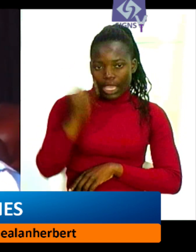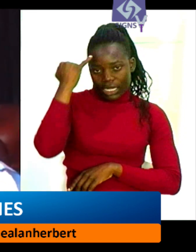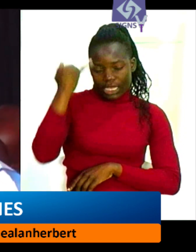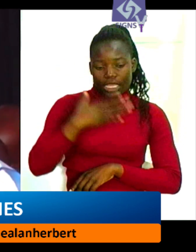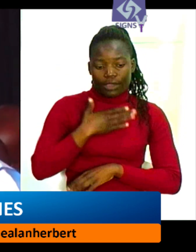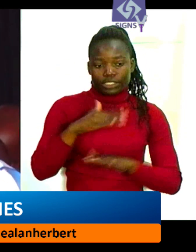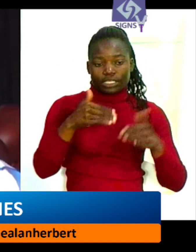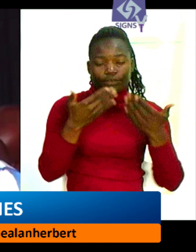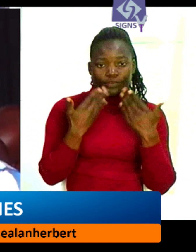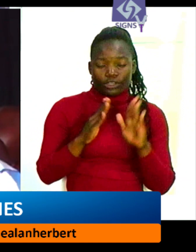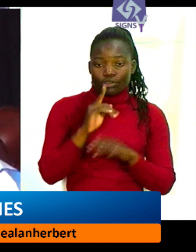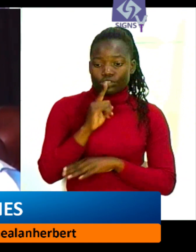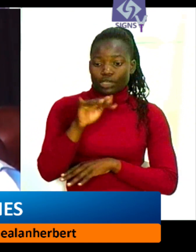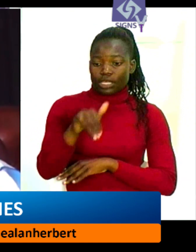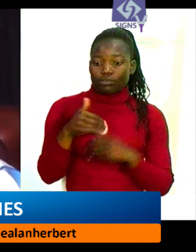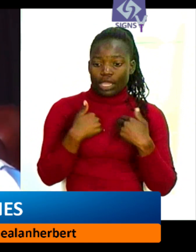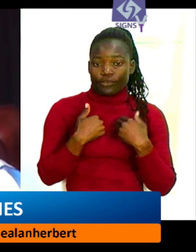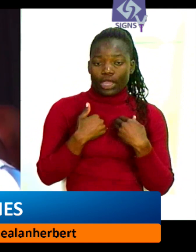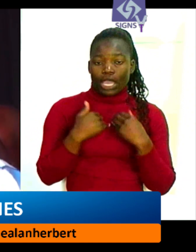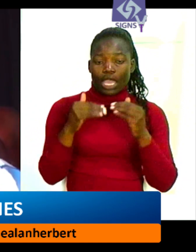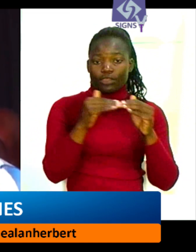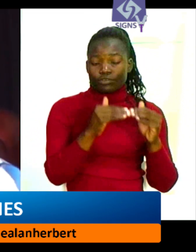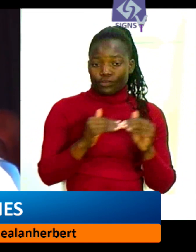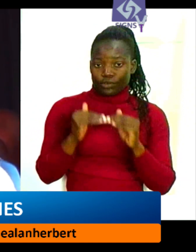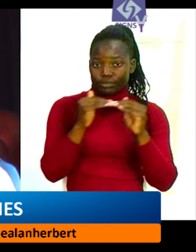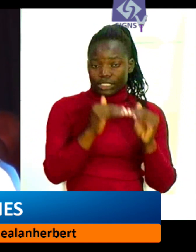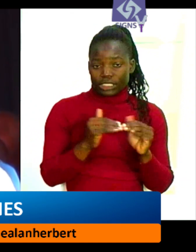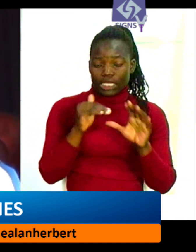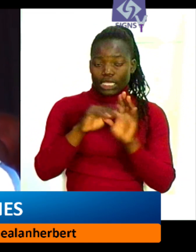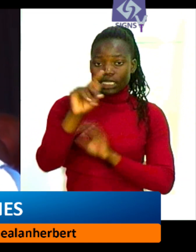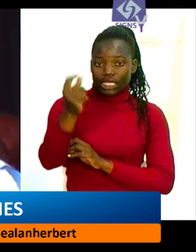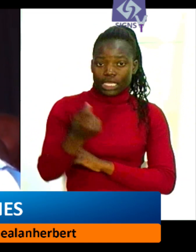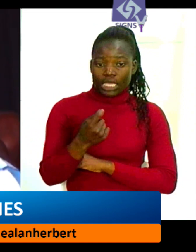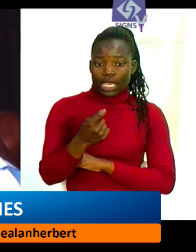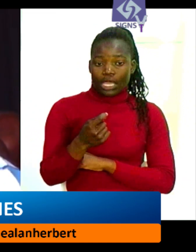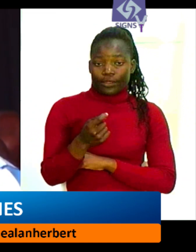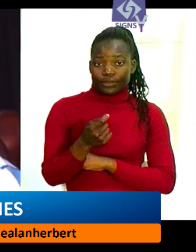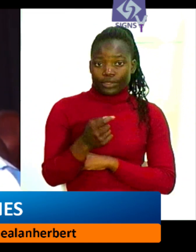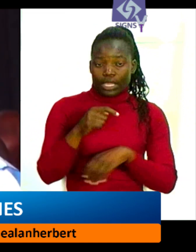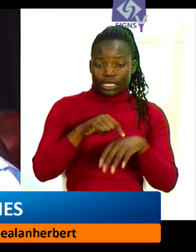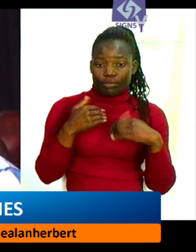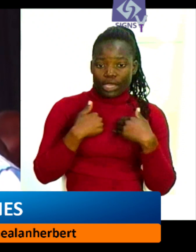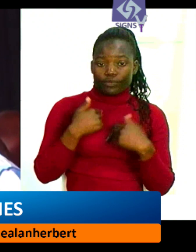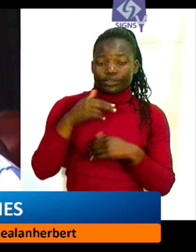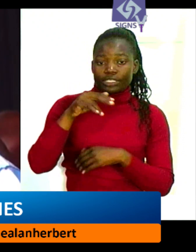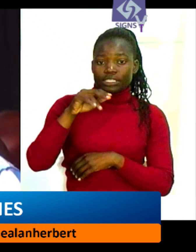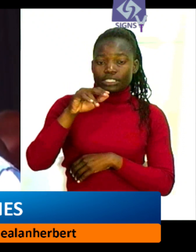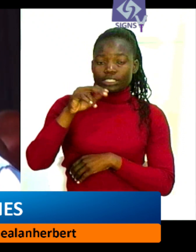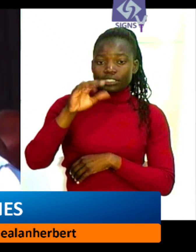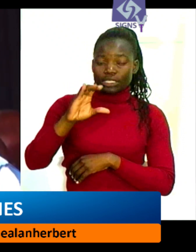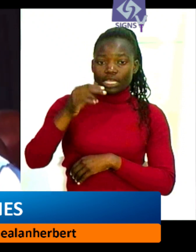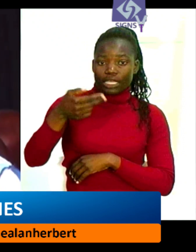input, are going to make sure that we have a uniformity in the whole of Kenya, where there is